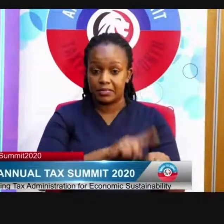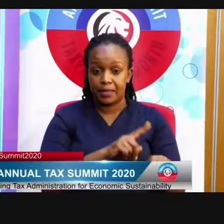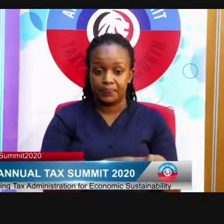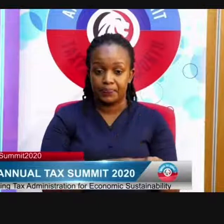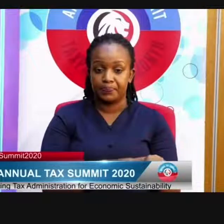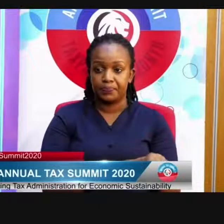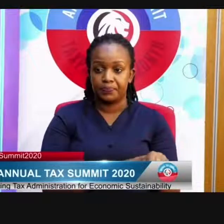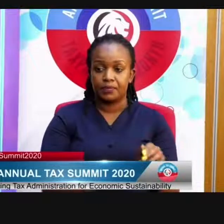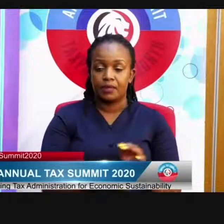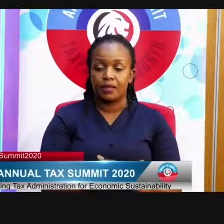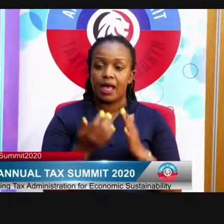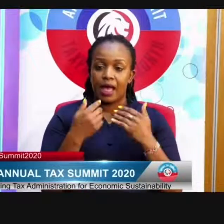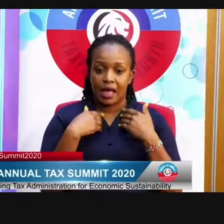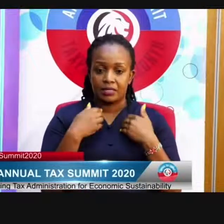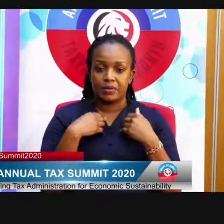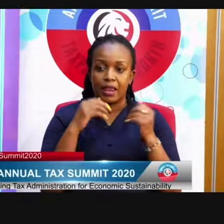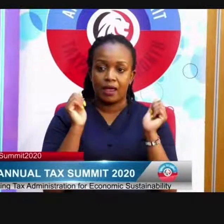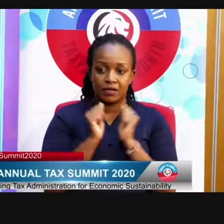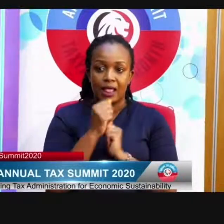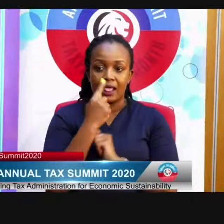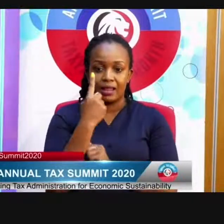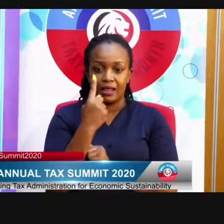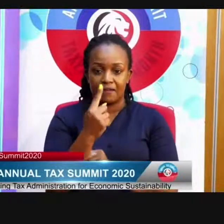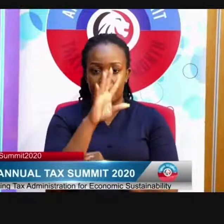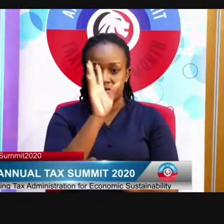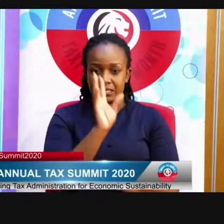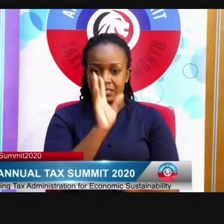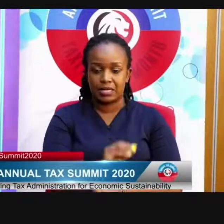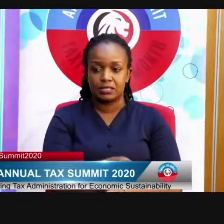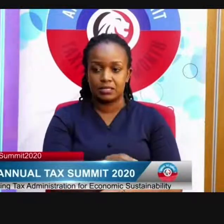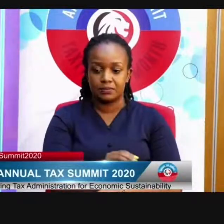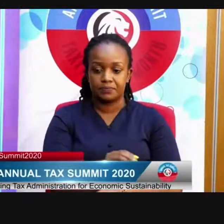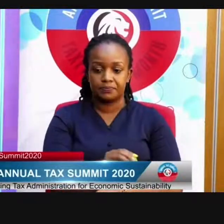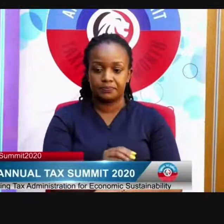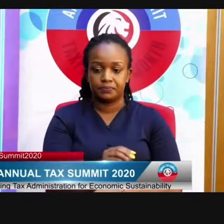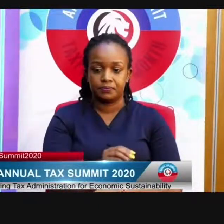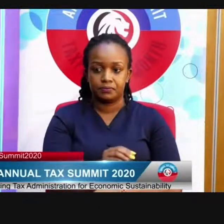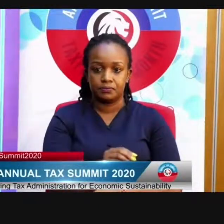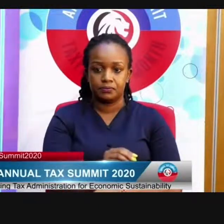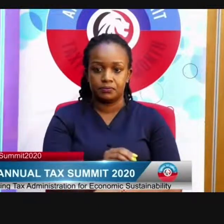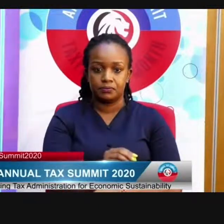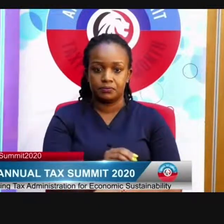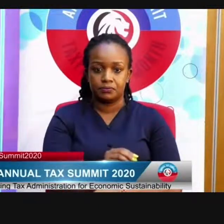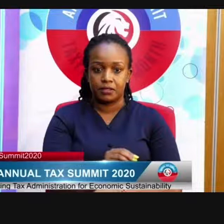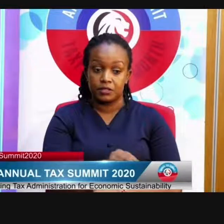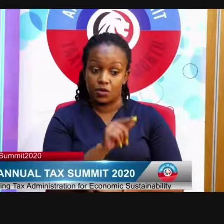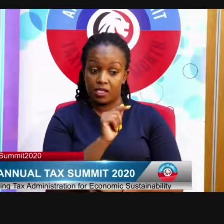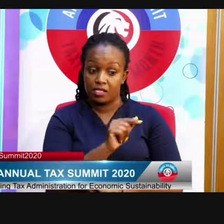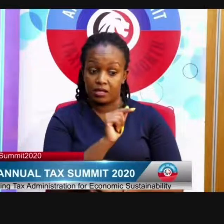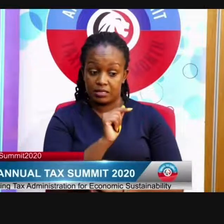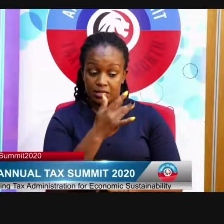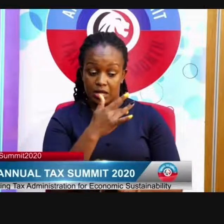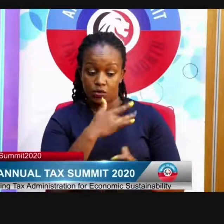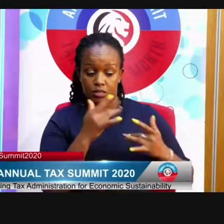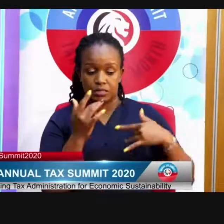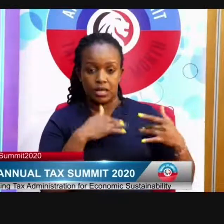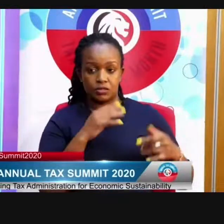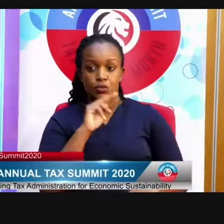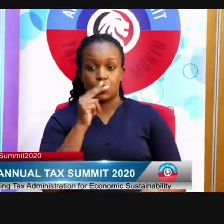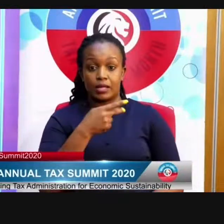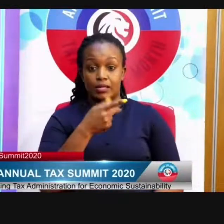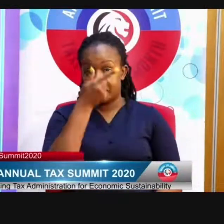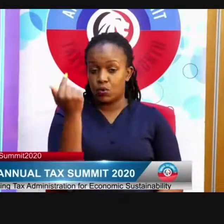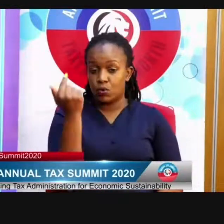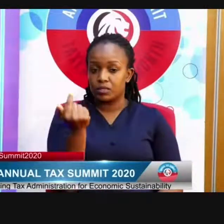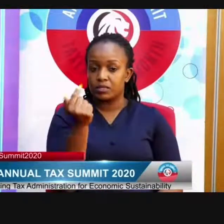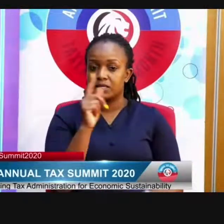11% year-on-year comparison. Again, this is of concern to us because it speaks to